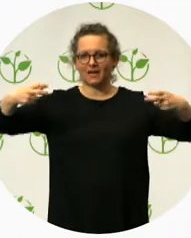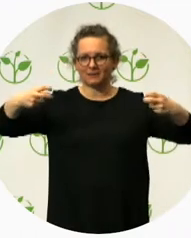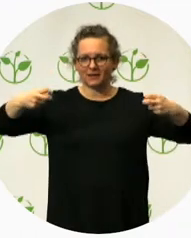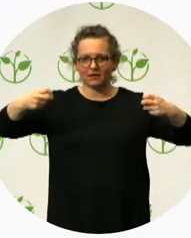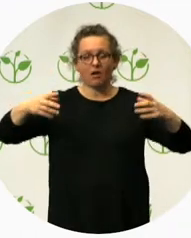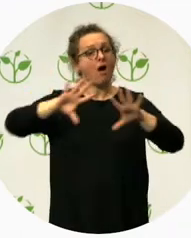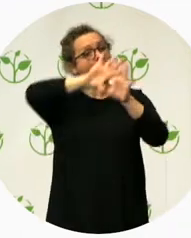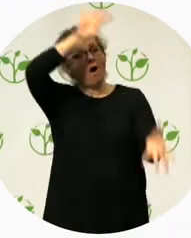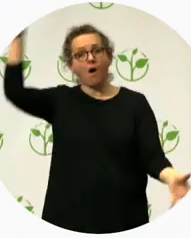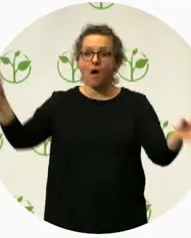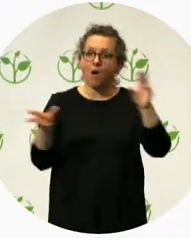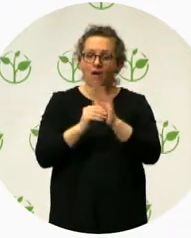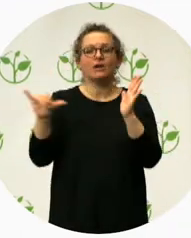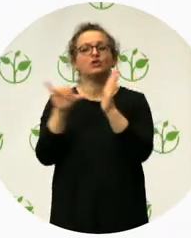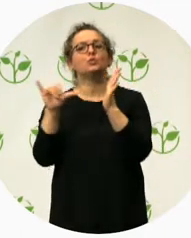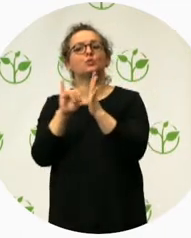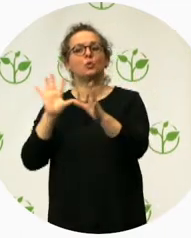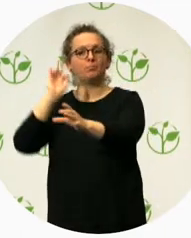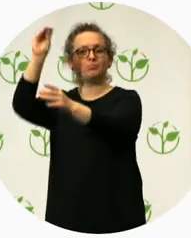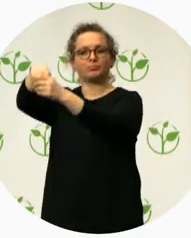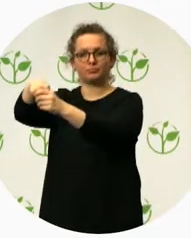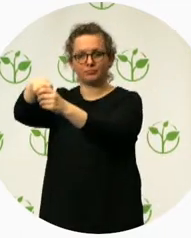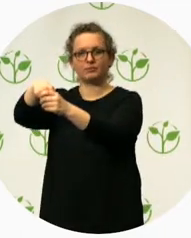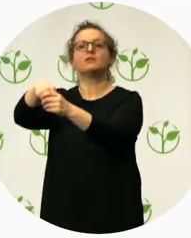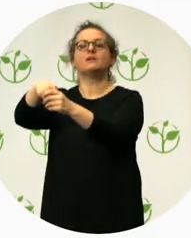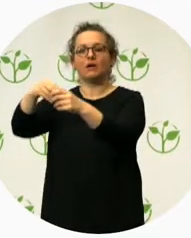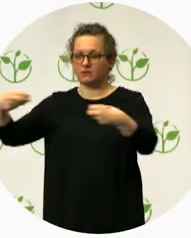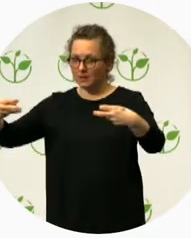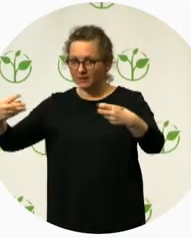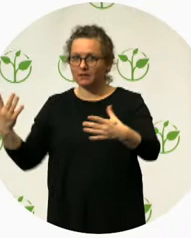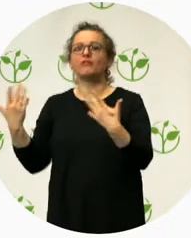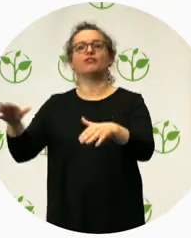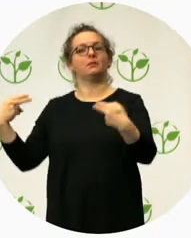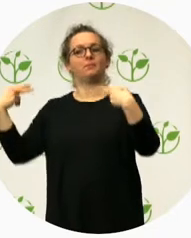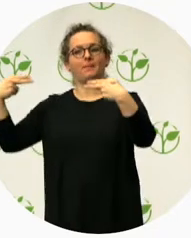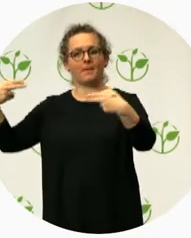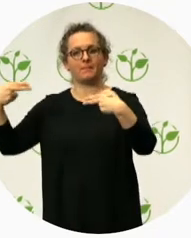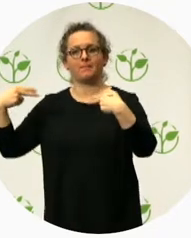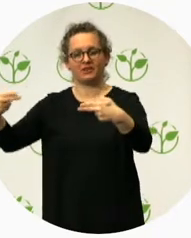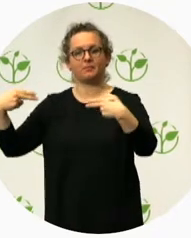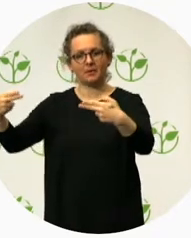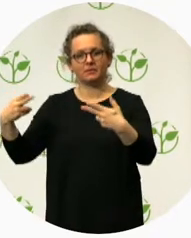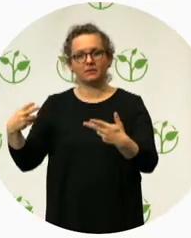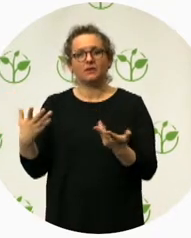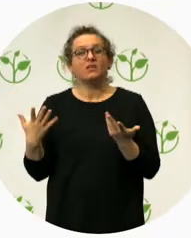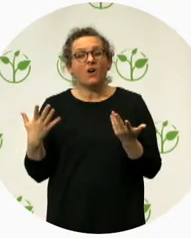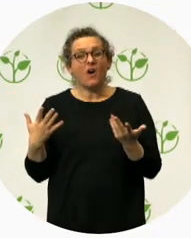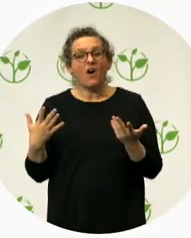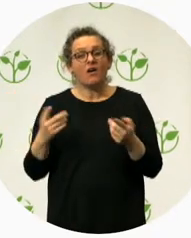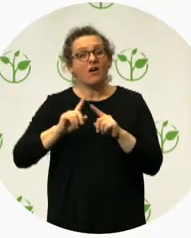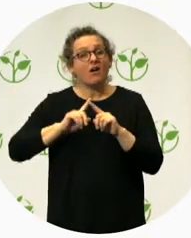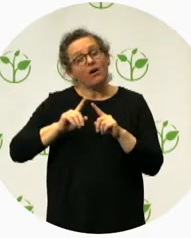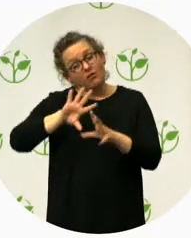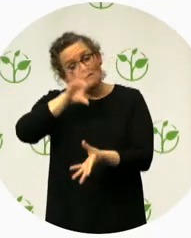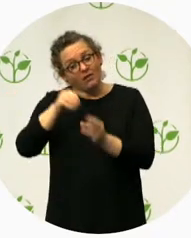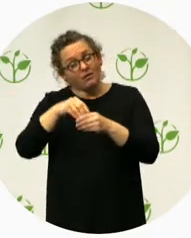functionality on those subtitles, meaning you can read this in 45 different languages that YouTube offers. So should we give a round of applause to Klaus,